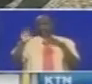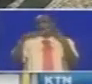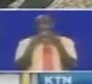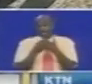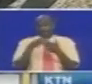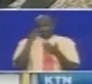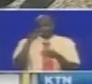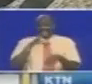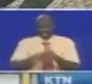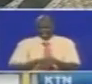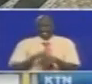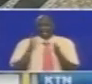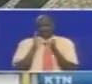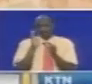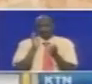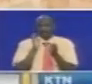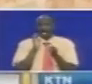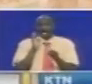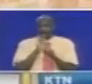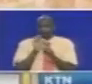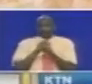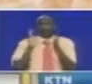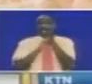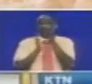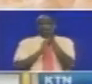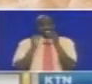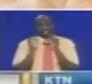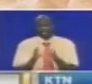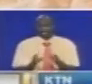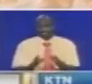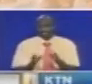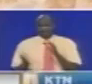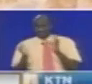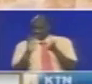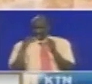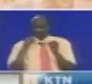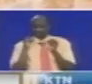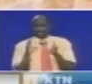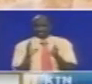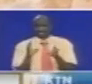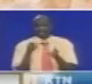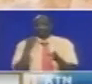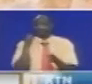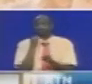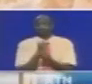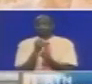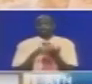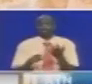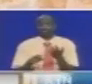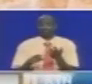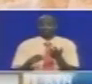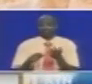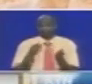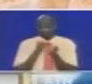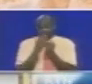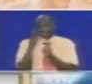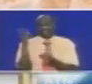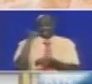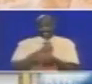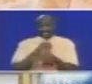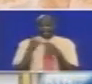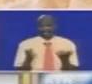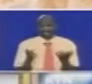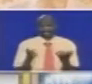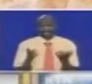not receive as much accolade. Was it fair or just to handle it within 14 days and